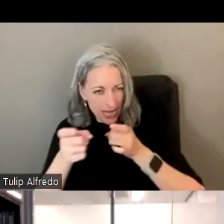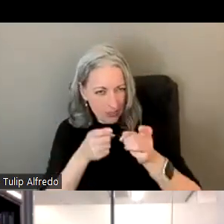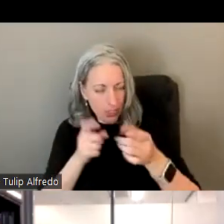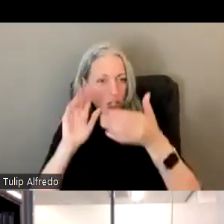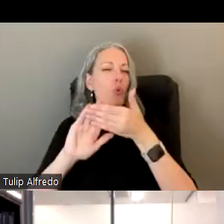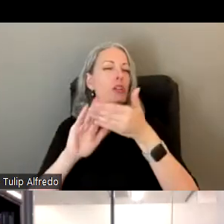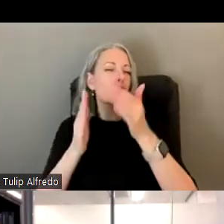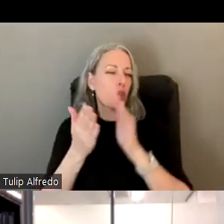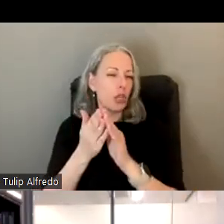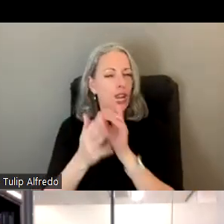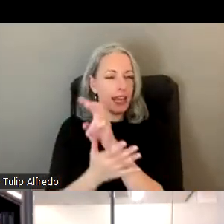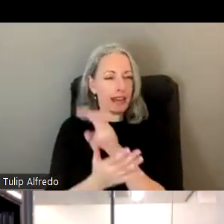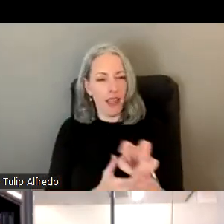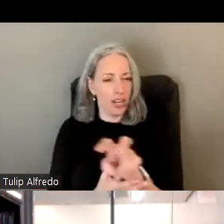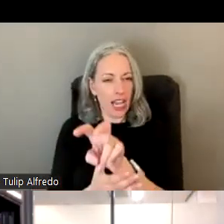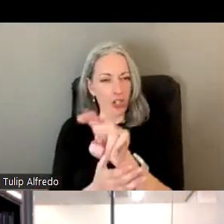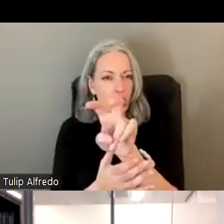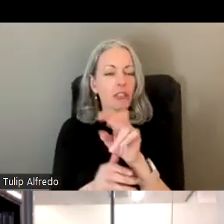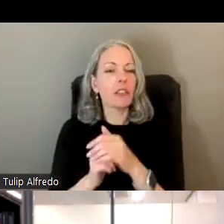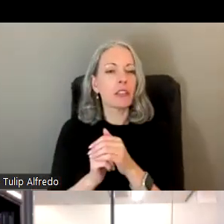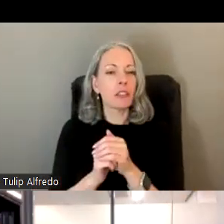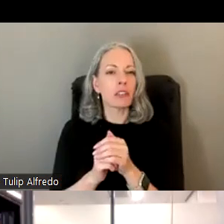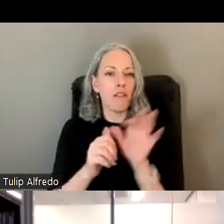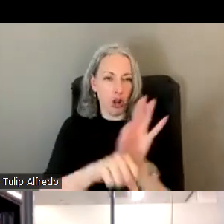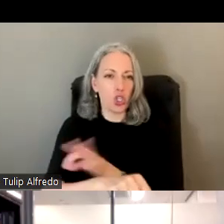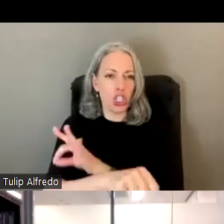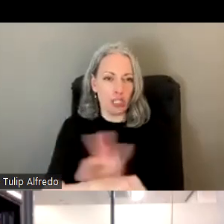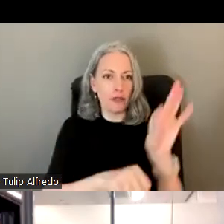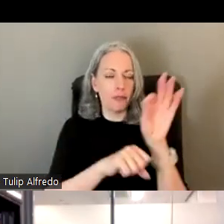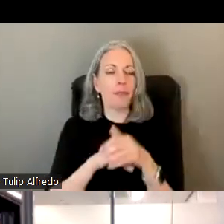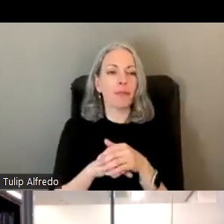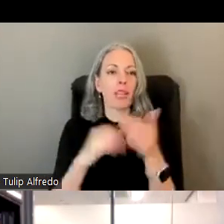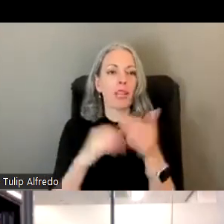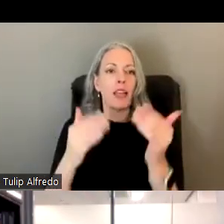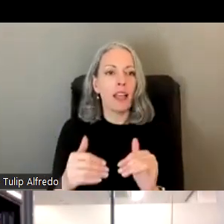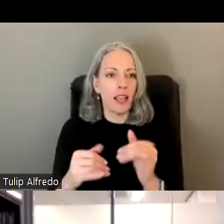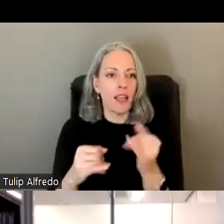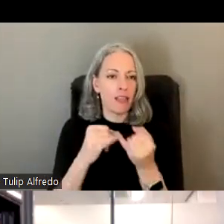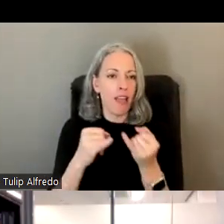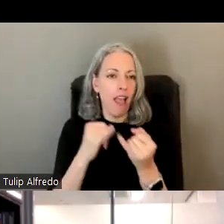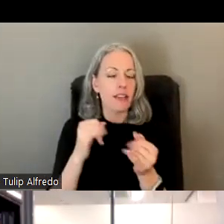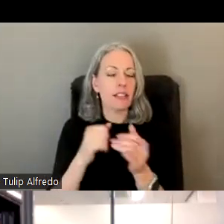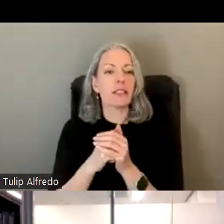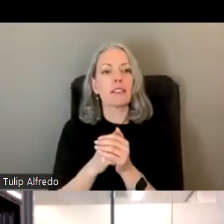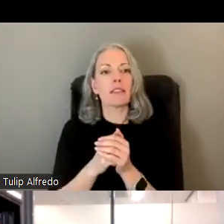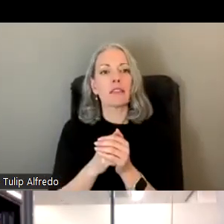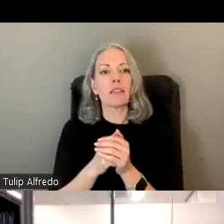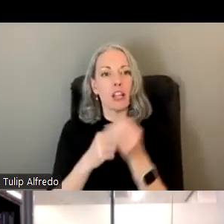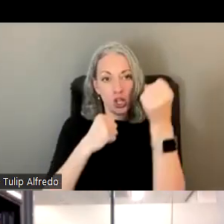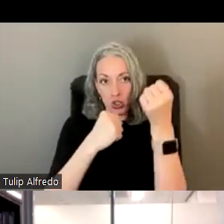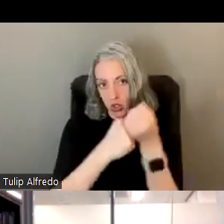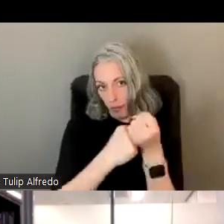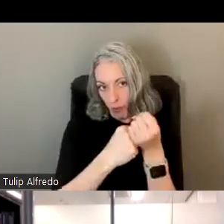community navigation function. And the last one was the